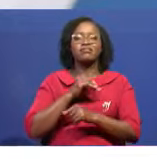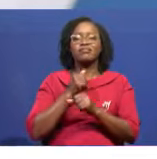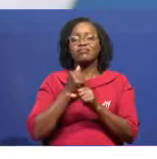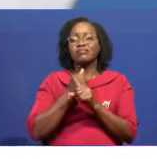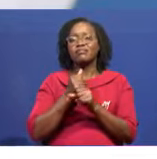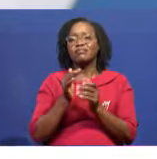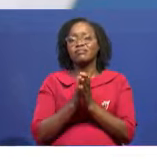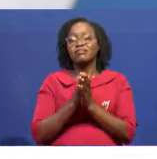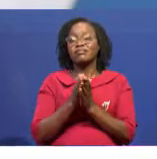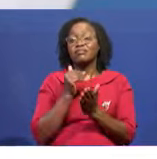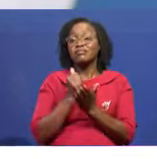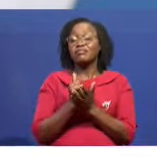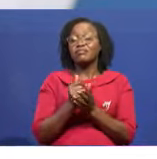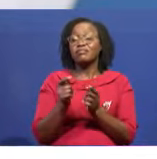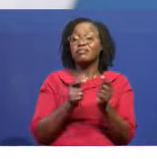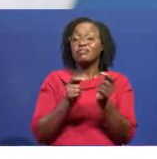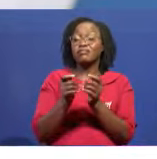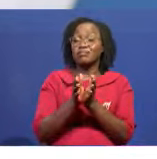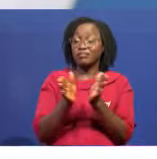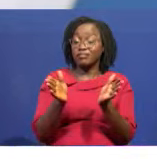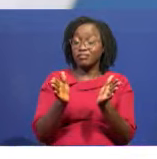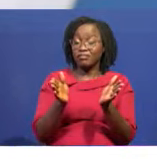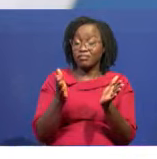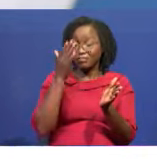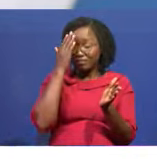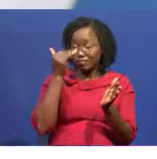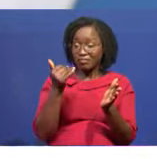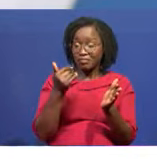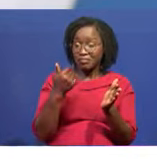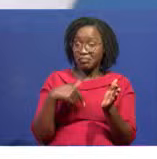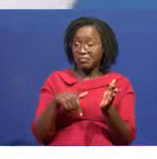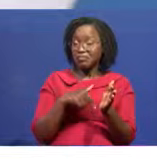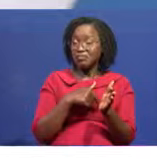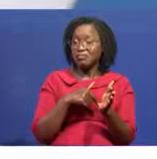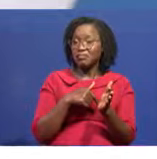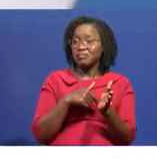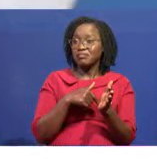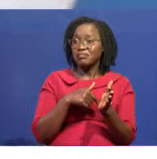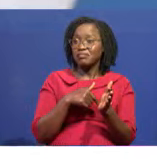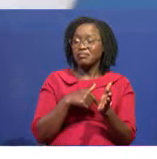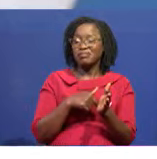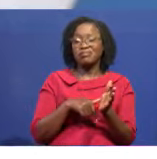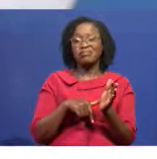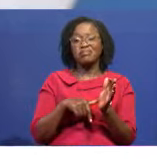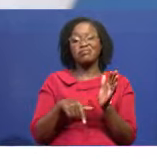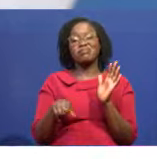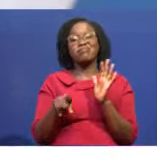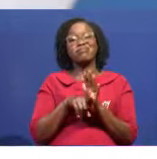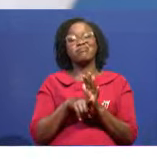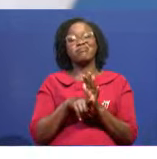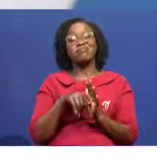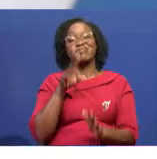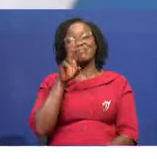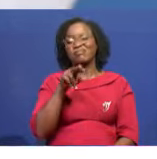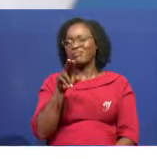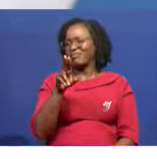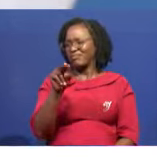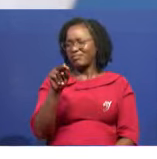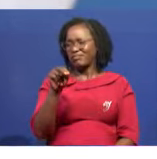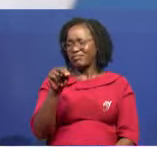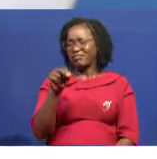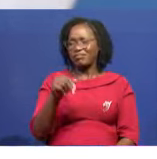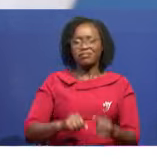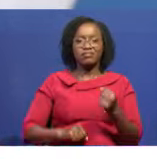with the Ombudsman's office, because we are not there to, you know, out of malice or we are busybodies. No, no, no. We are there to